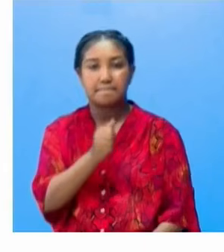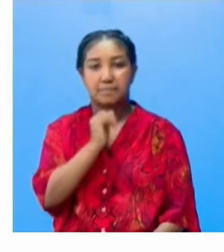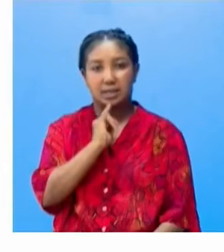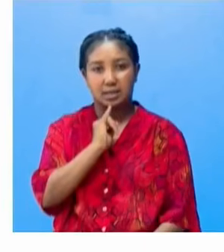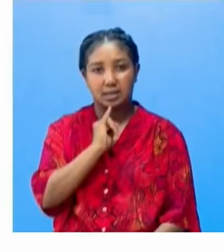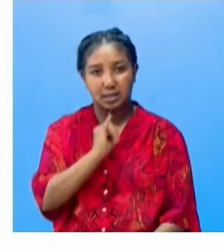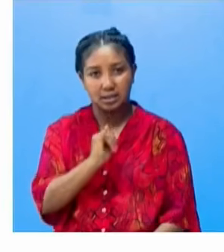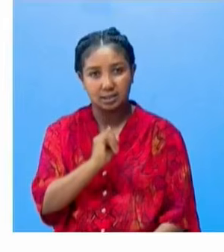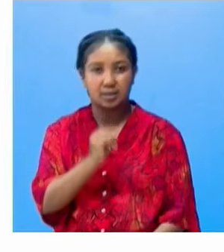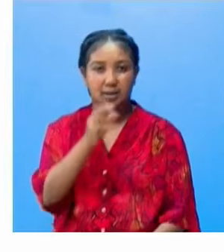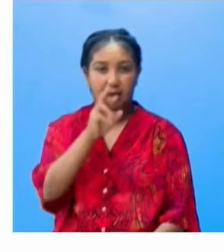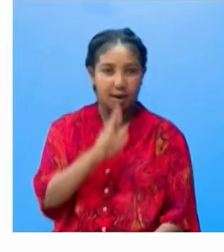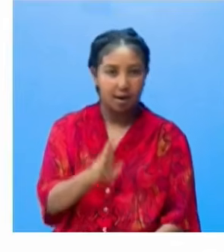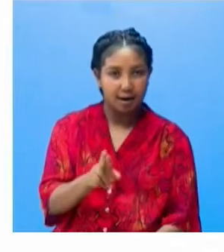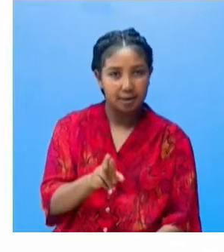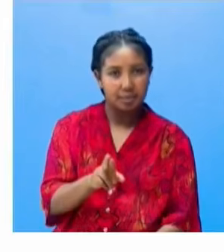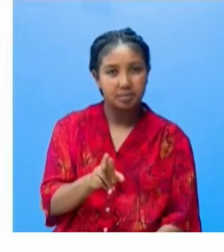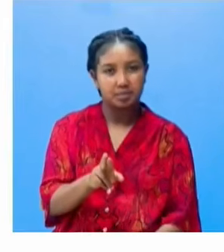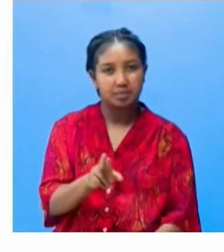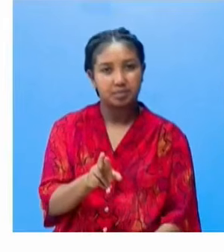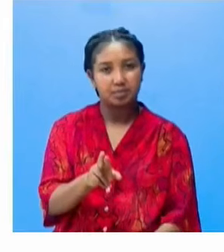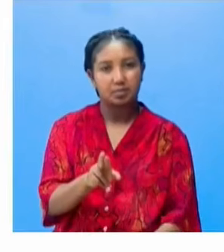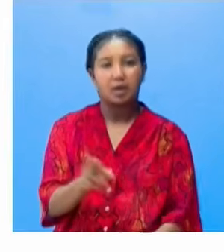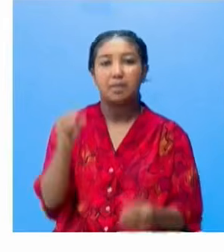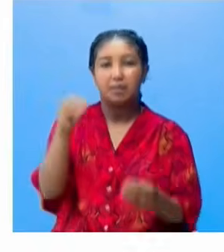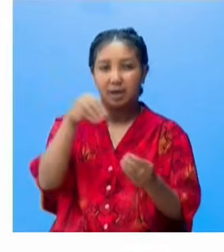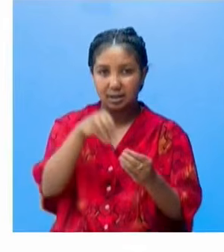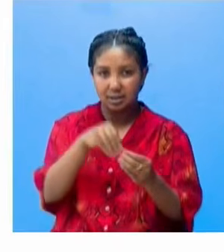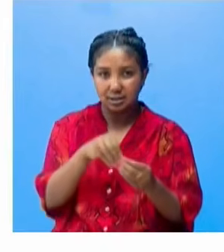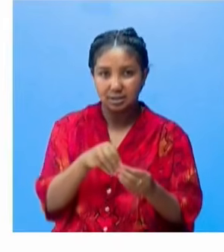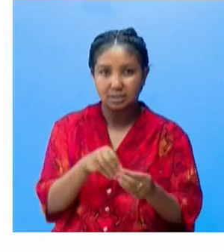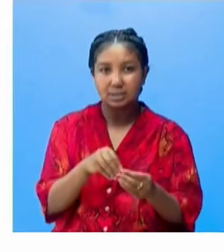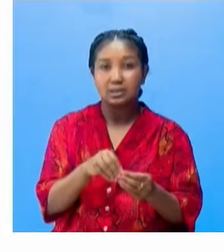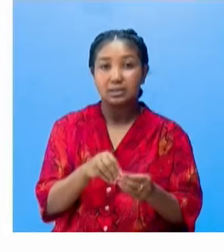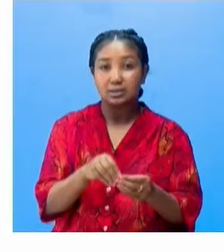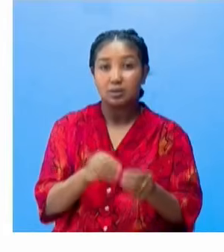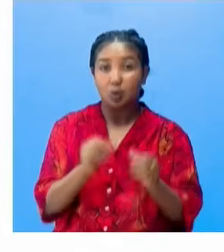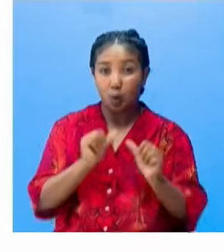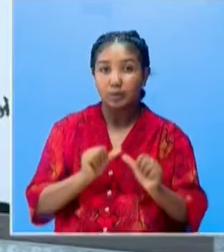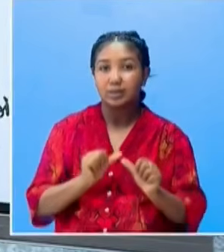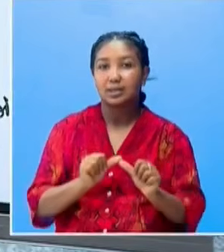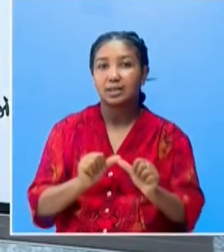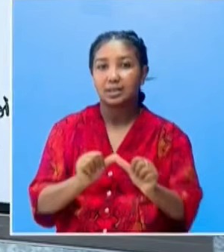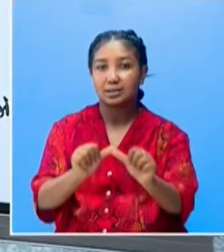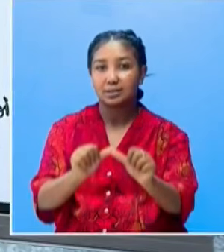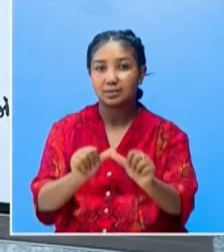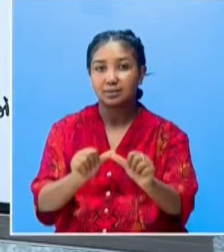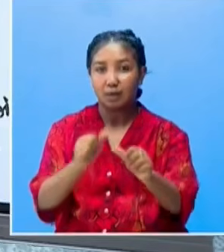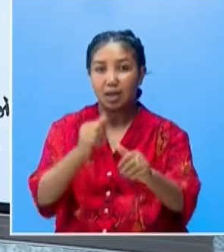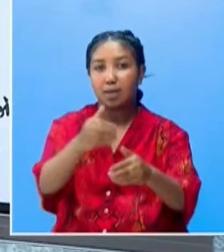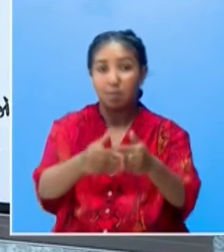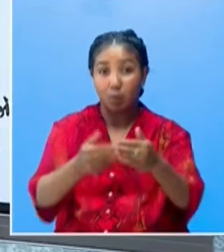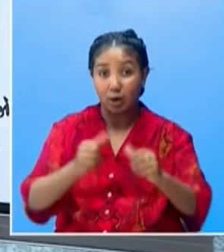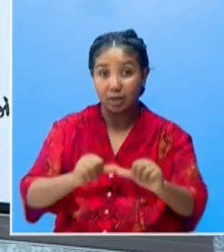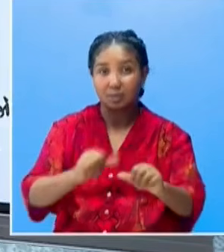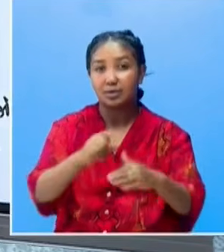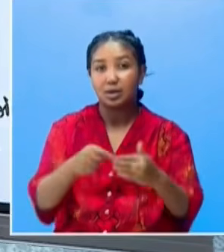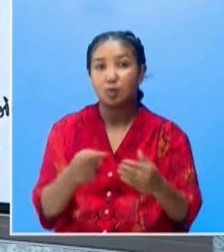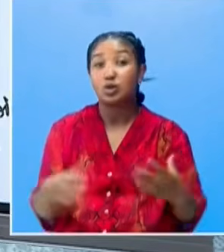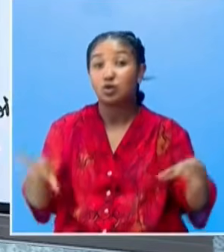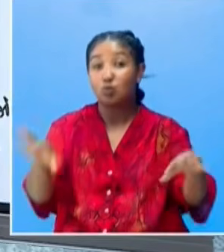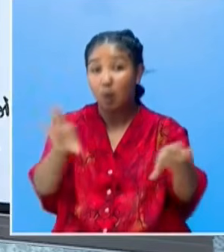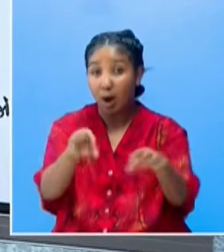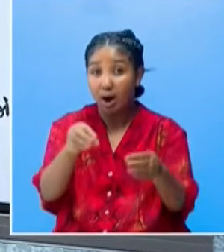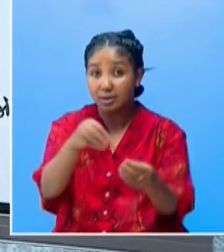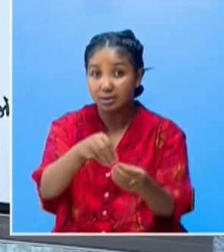if, are, plus, since it is continuous in progress, then we need to add